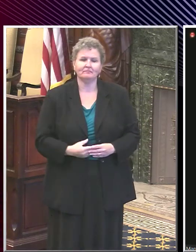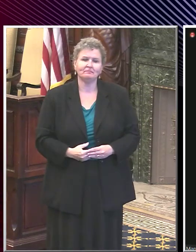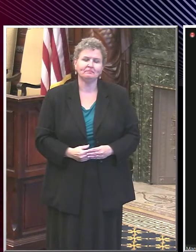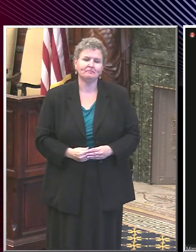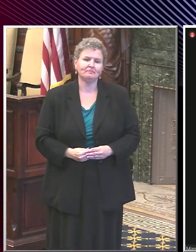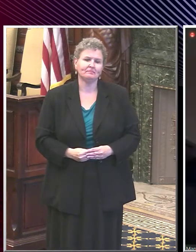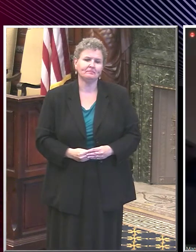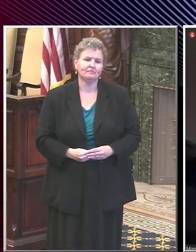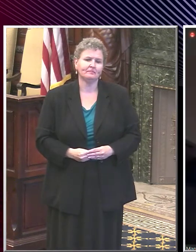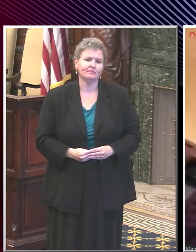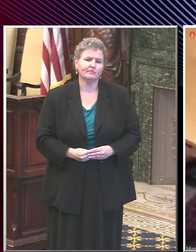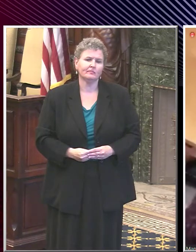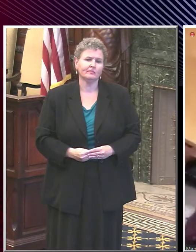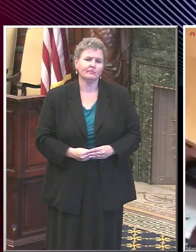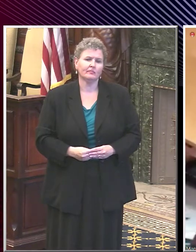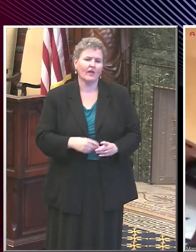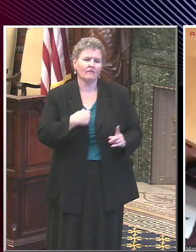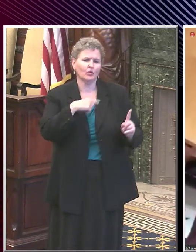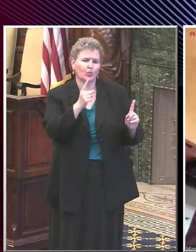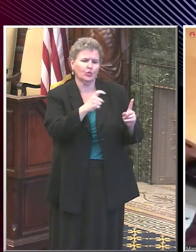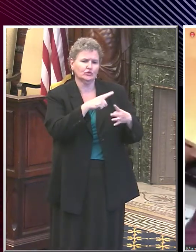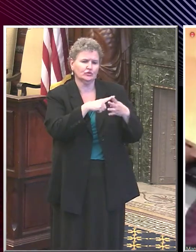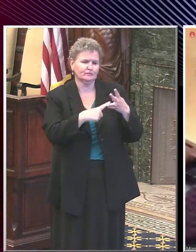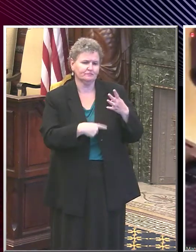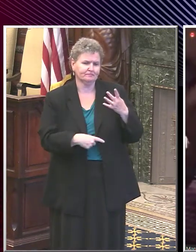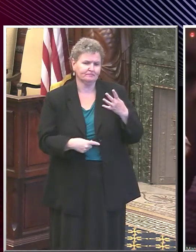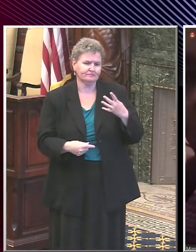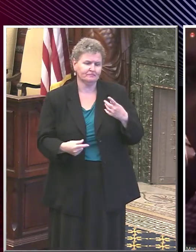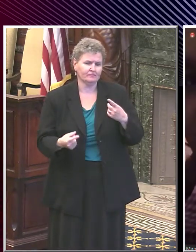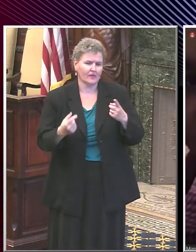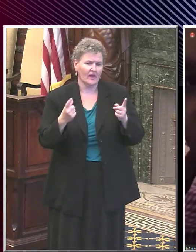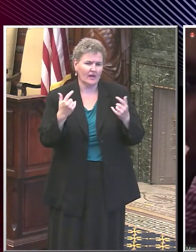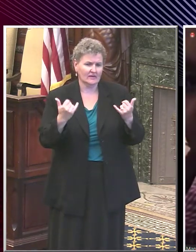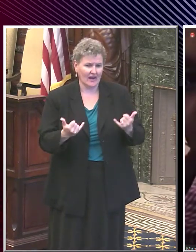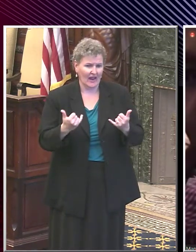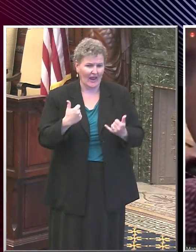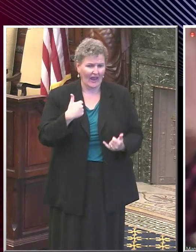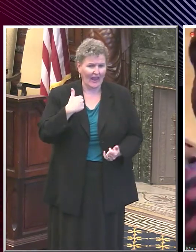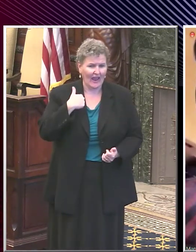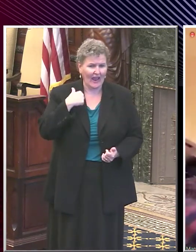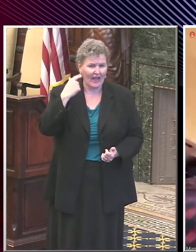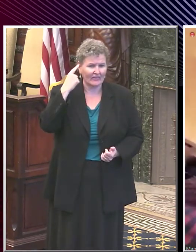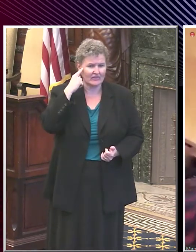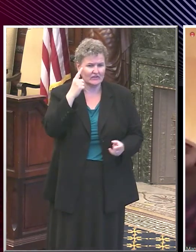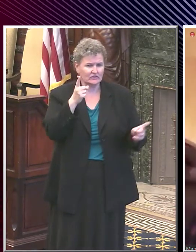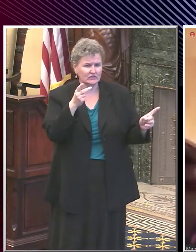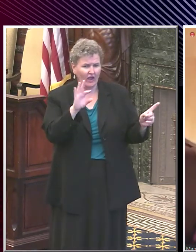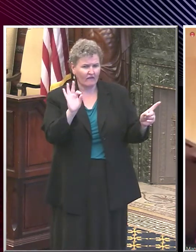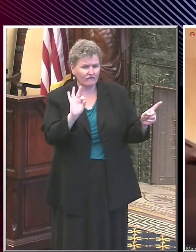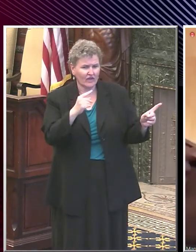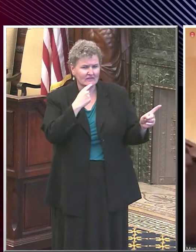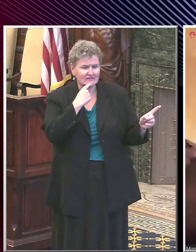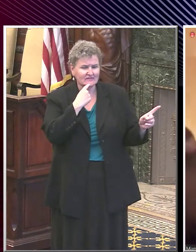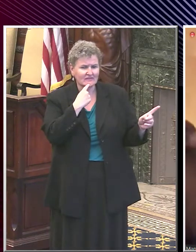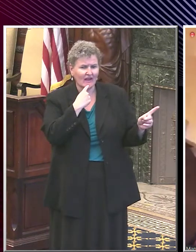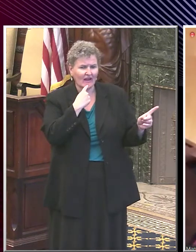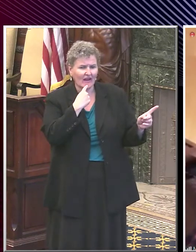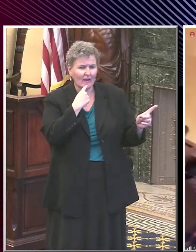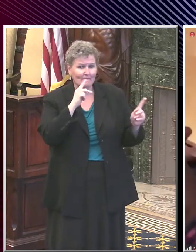So just a couple of questions today. I know you, Dr. Farley, you said that the folks from the